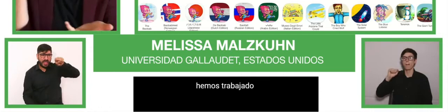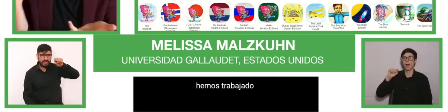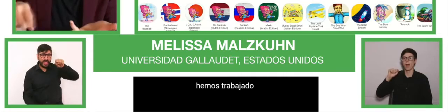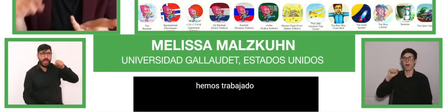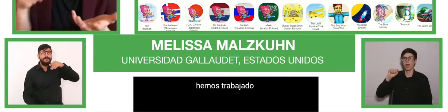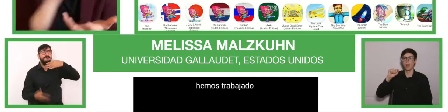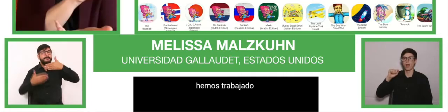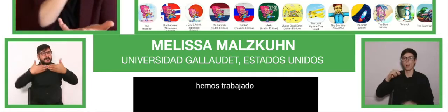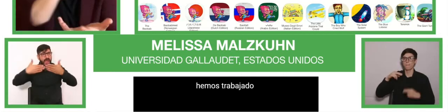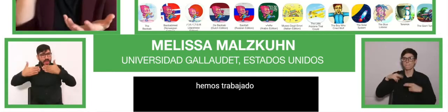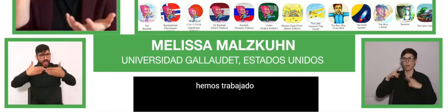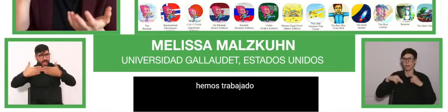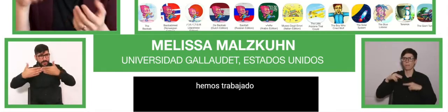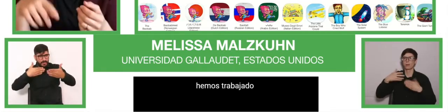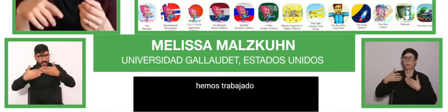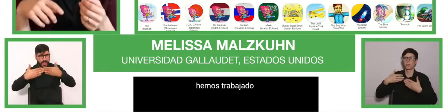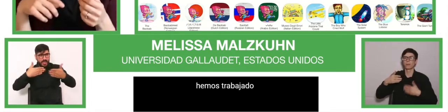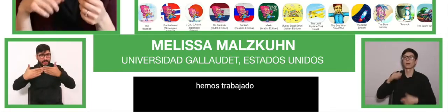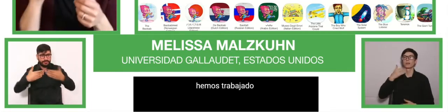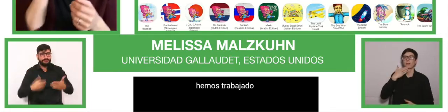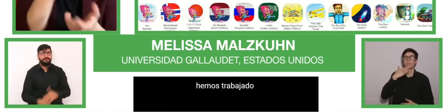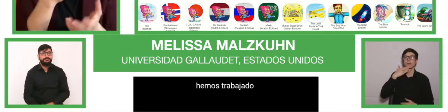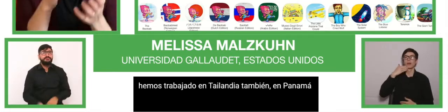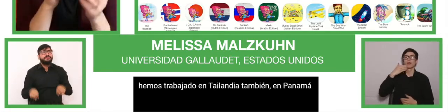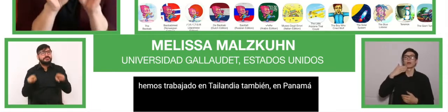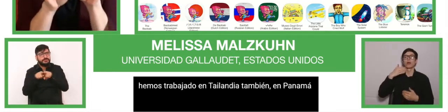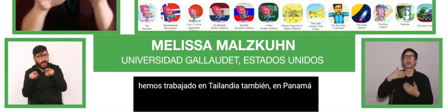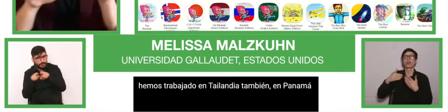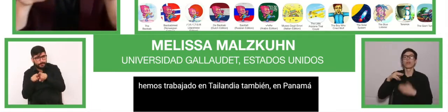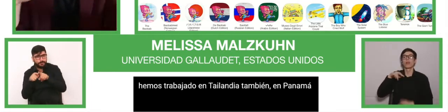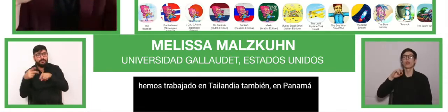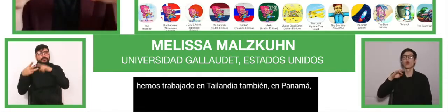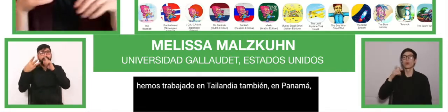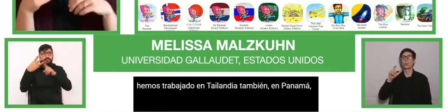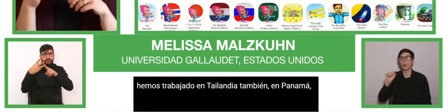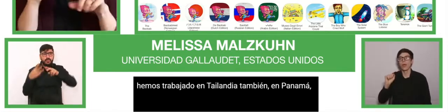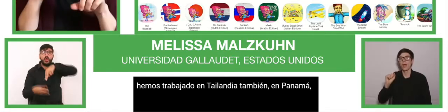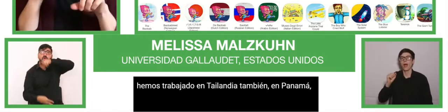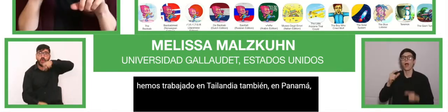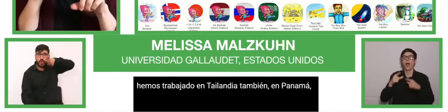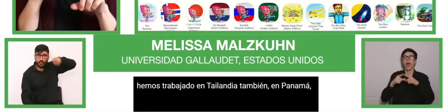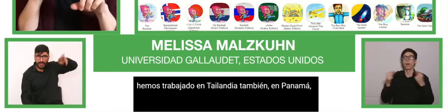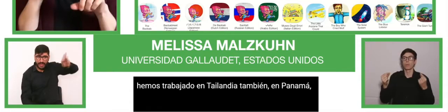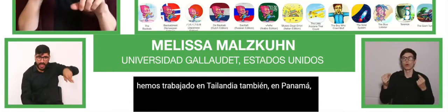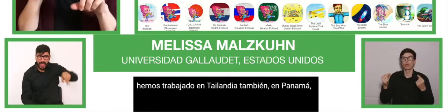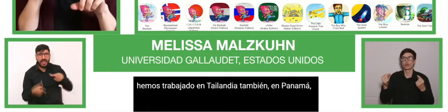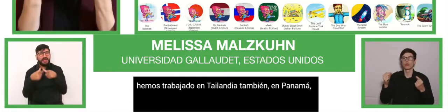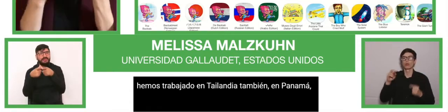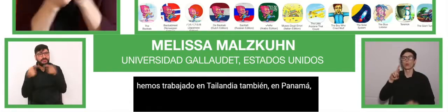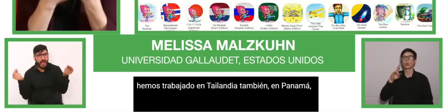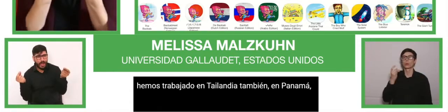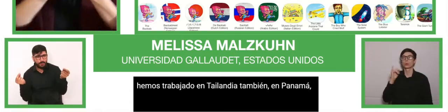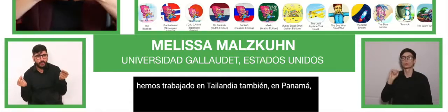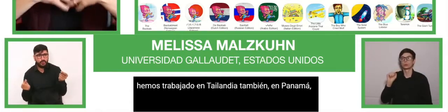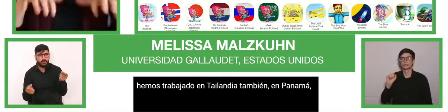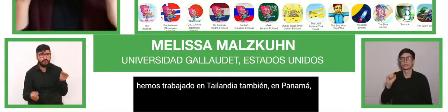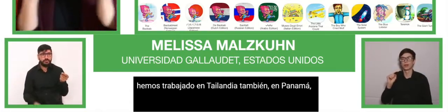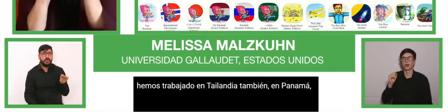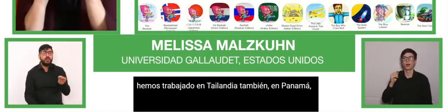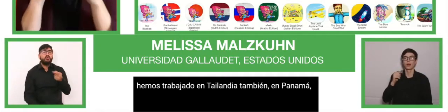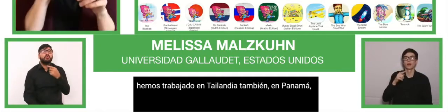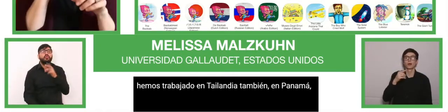We worked with Norway, Japan, Russia, and other communities to disseminate these